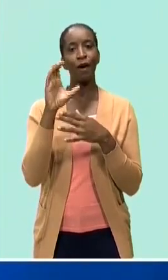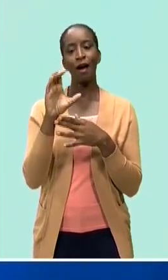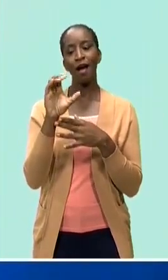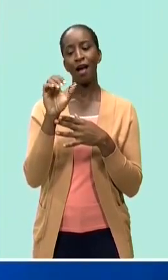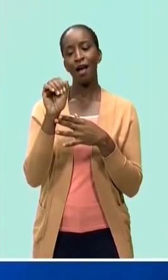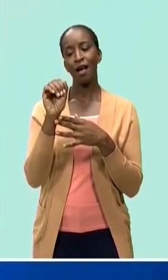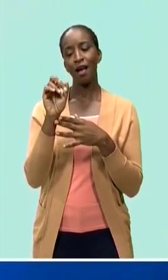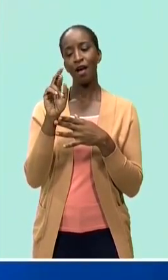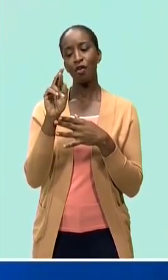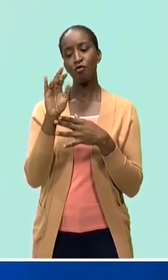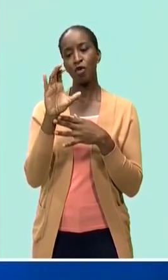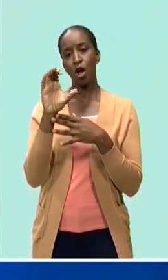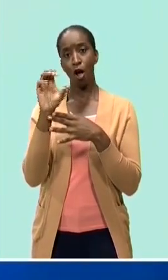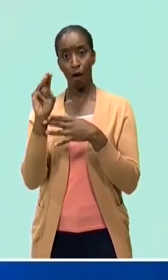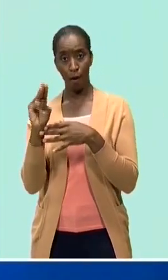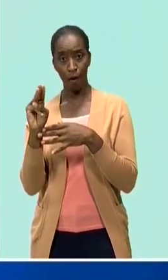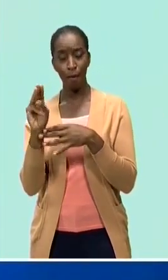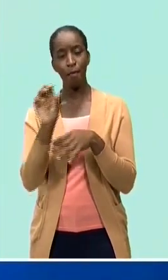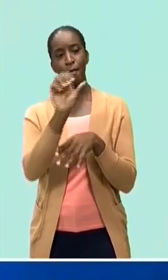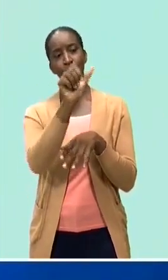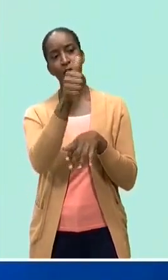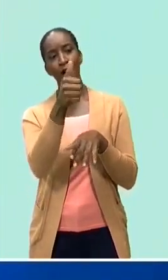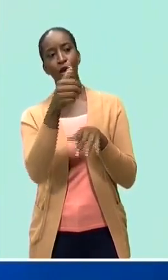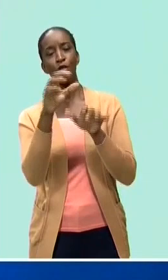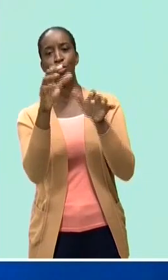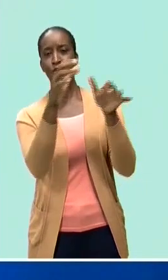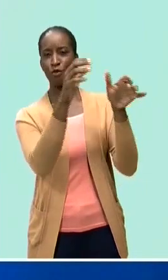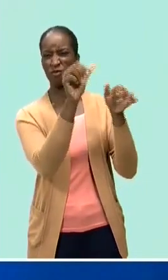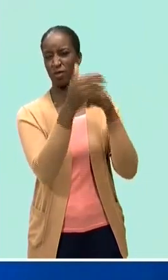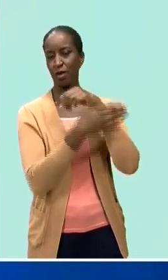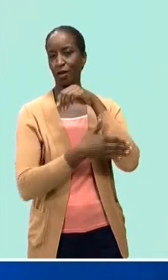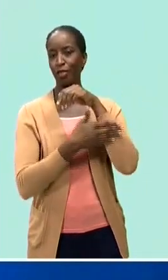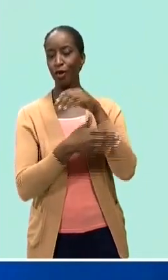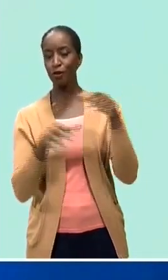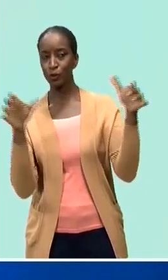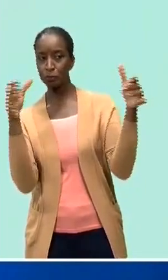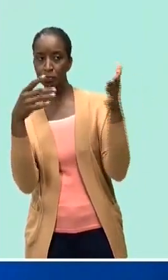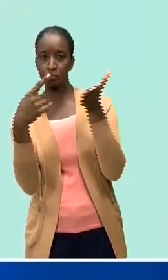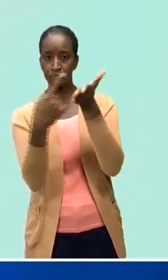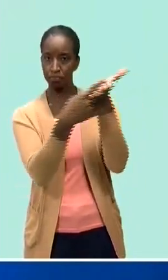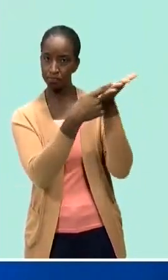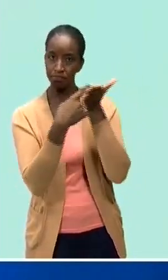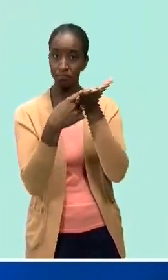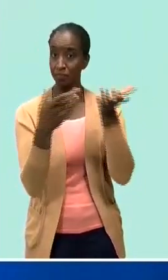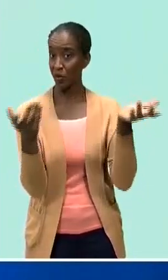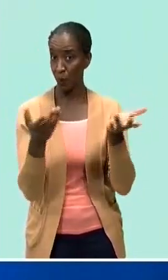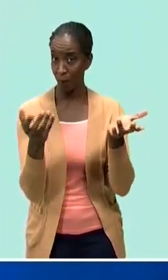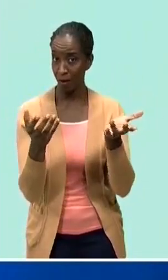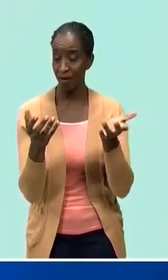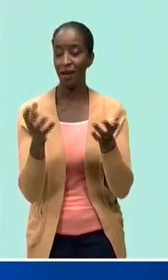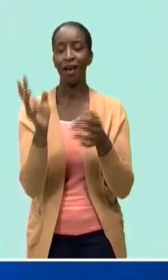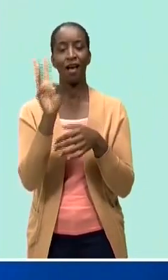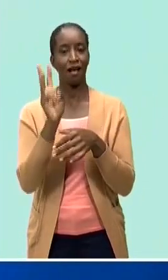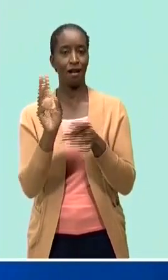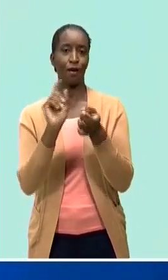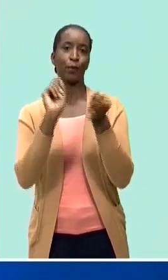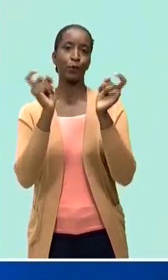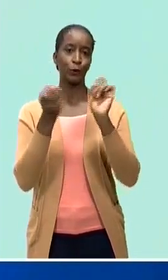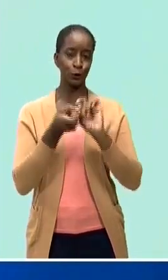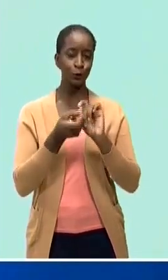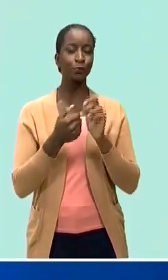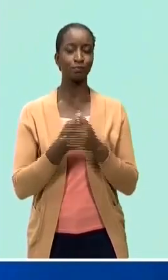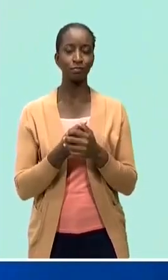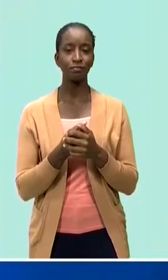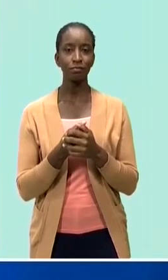with international partners. While lauding the UN system for its significant support during Hurricanes Irma and Maria,